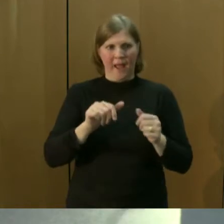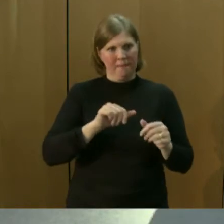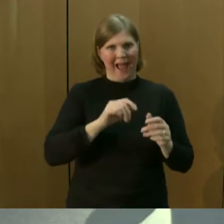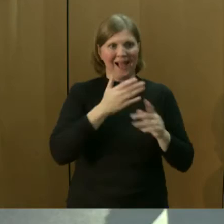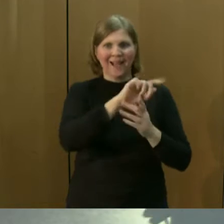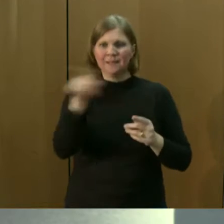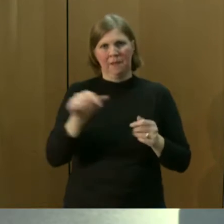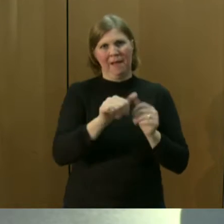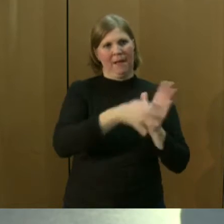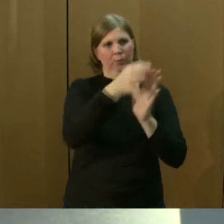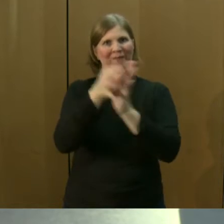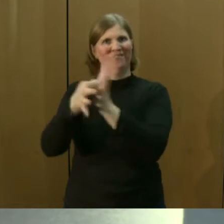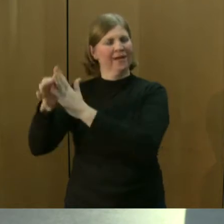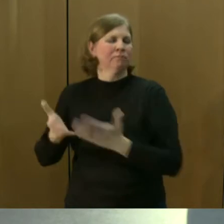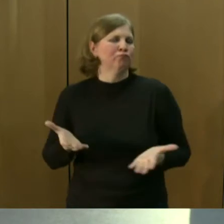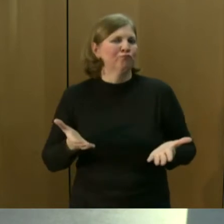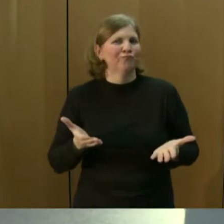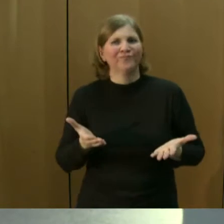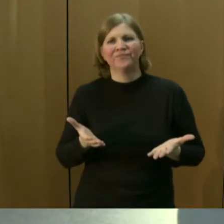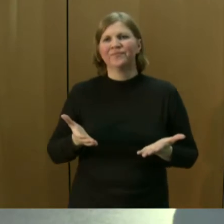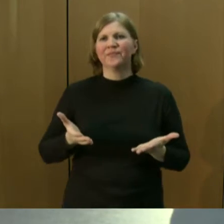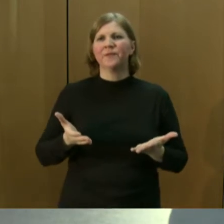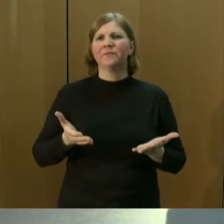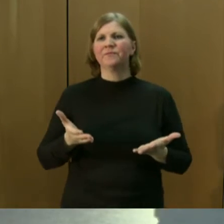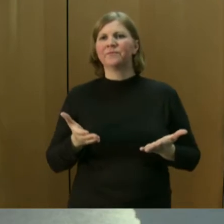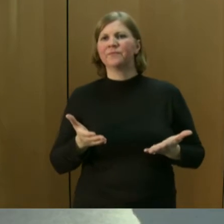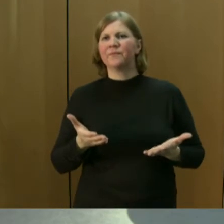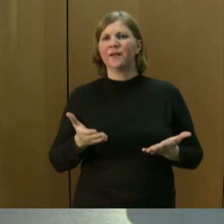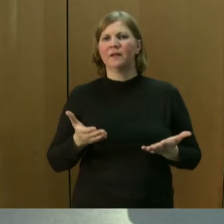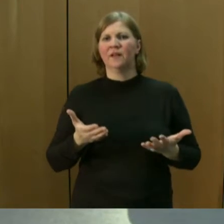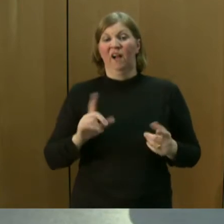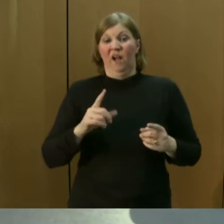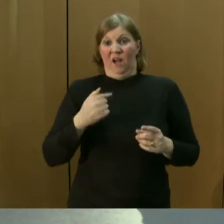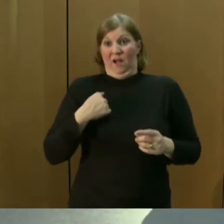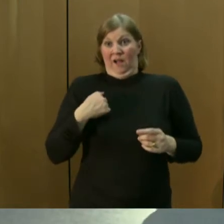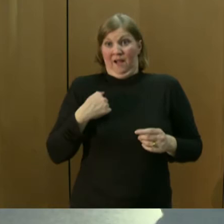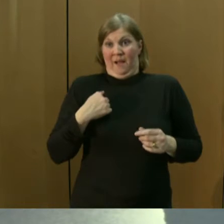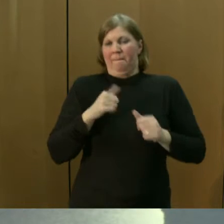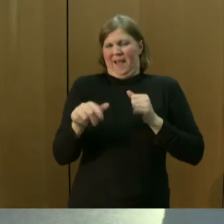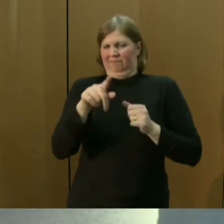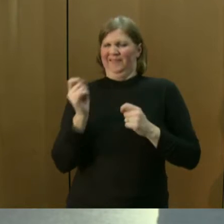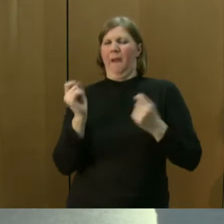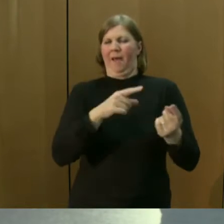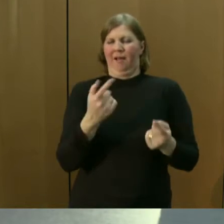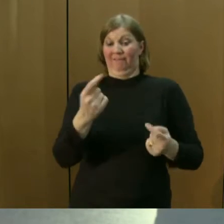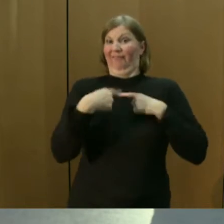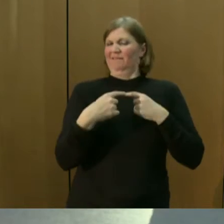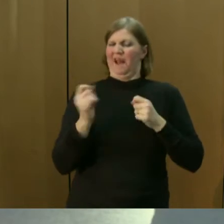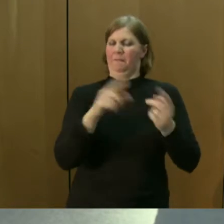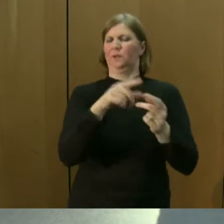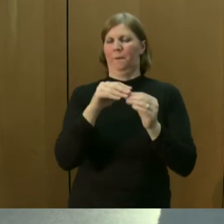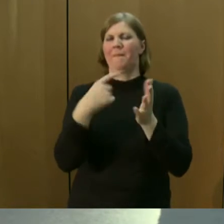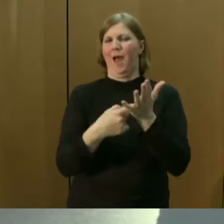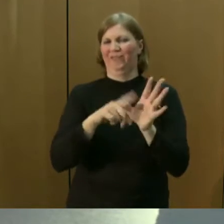that. Yeah, Email absolutely. We just email me. Okay. How does one attract sponsors?